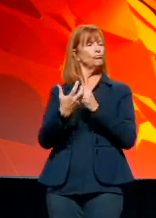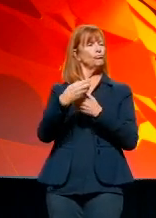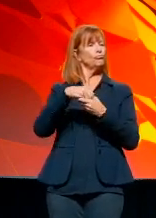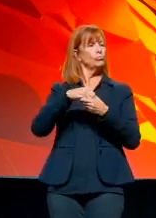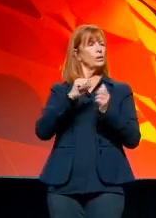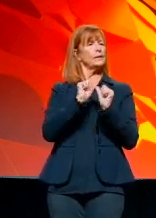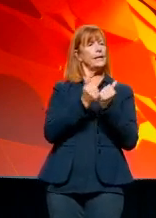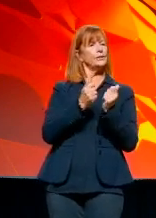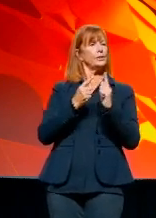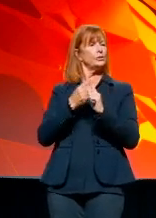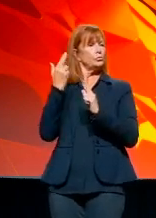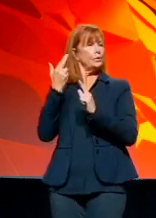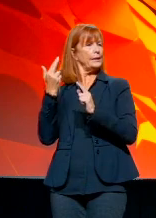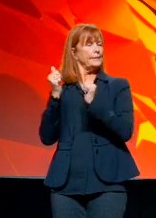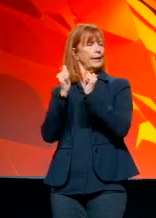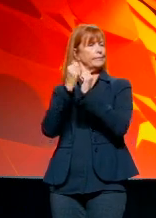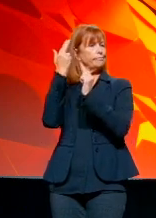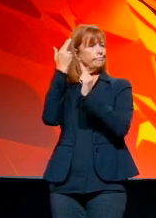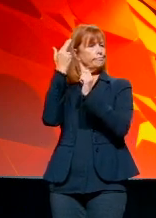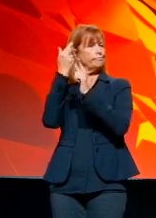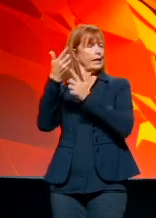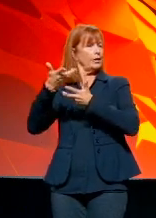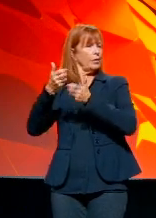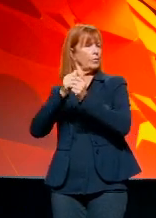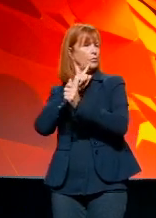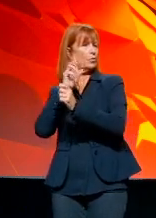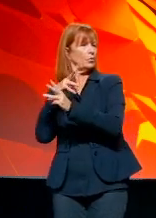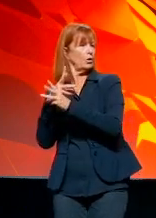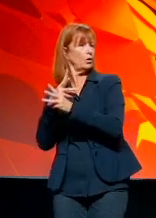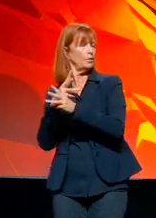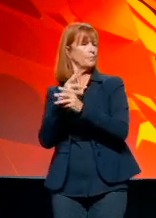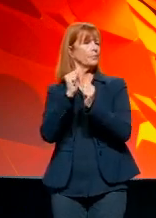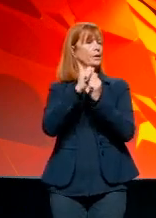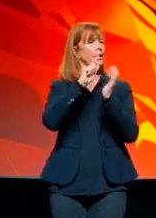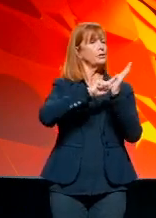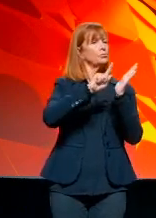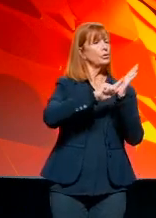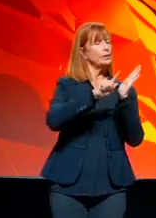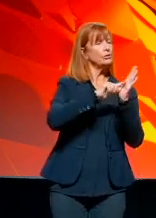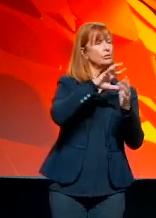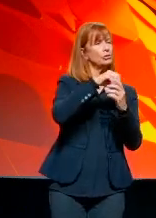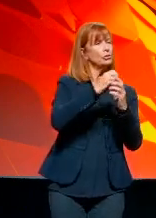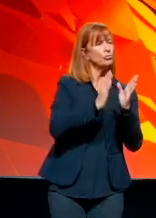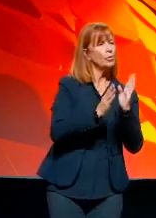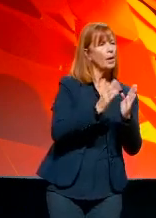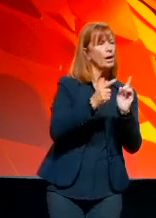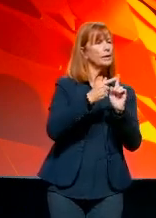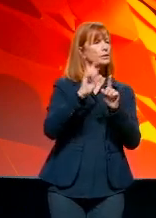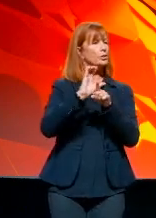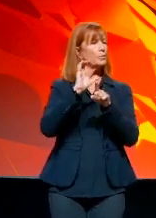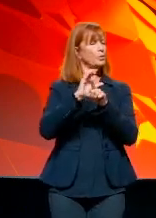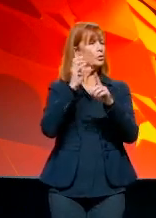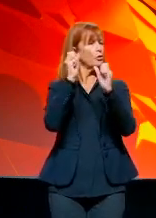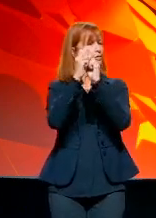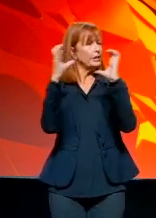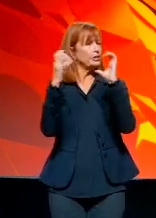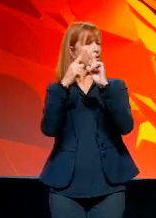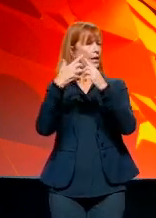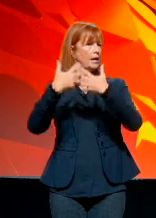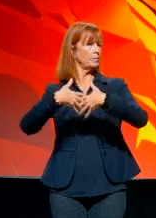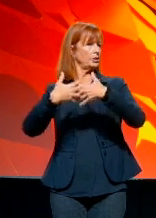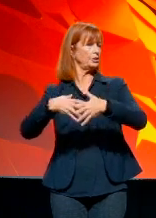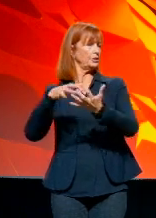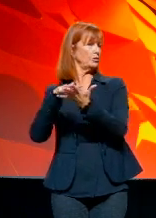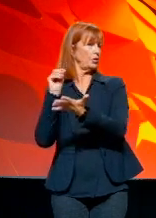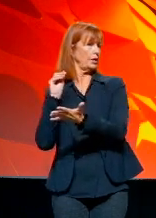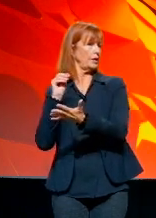world. His research spans robotics, computer vision, and machine learning. Yuke received